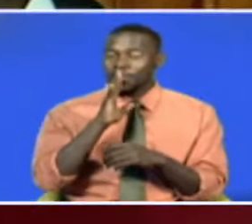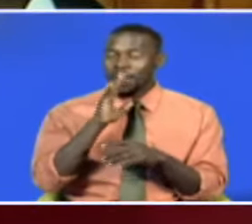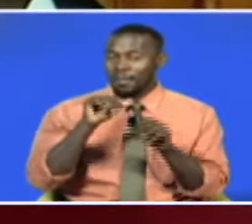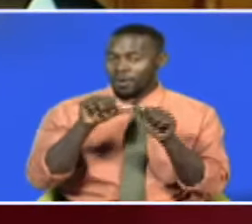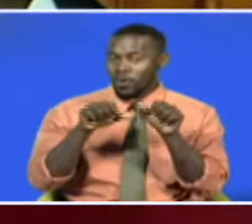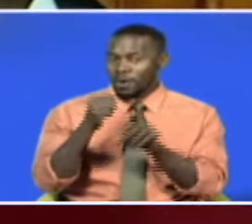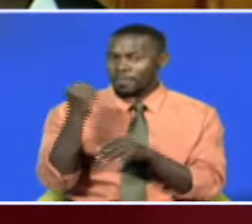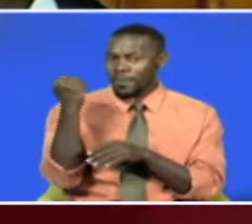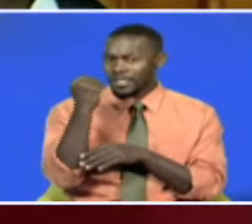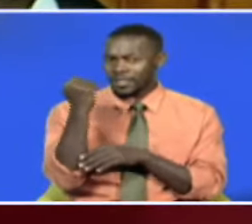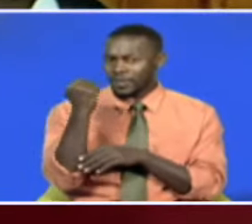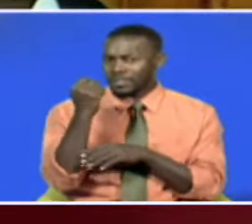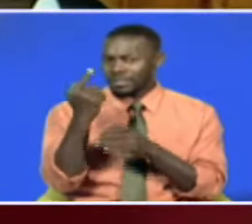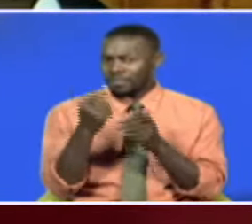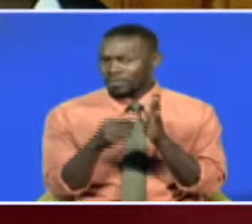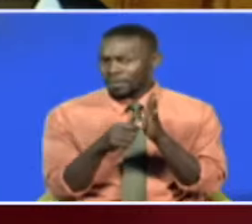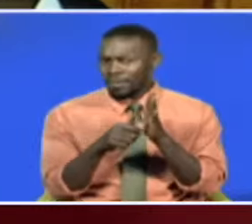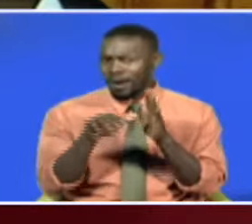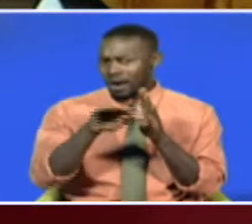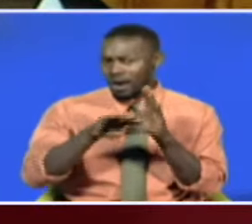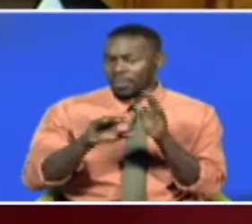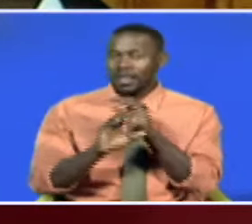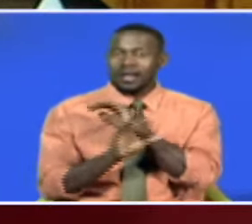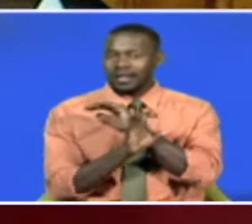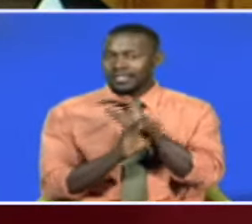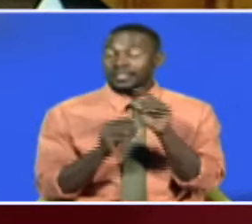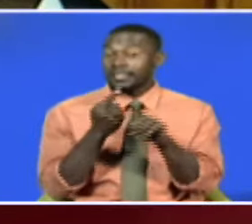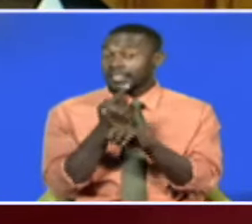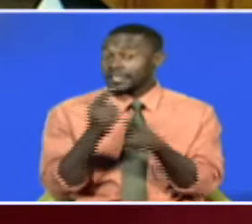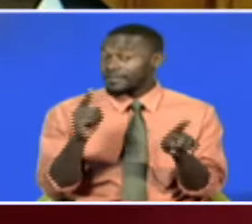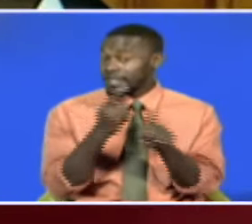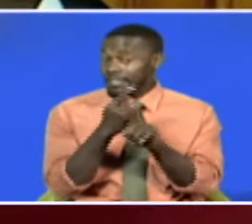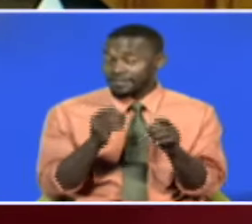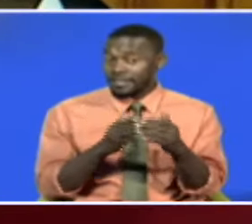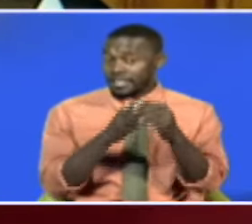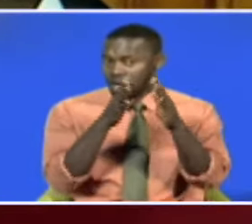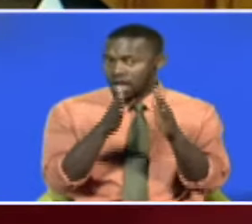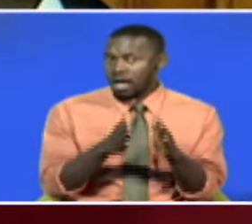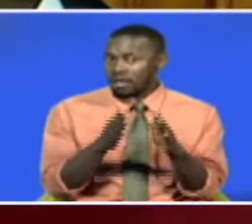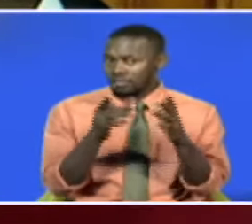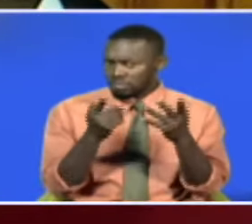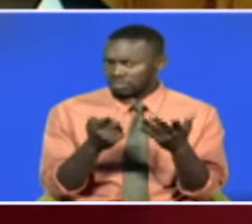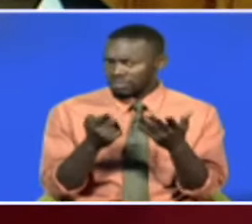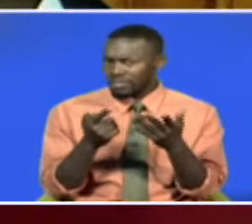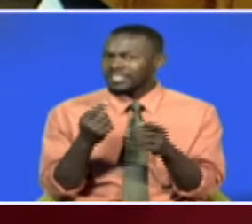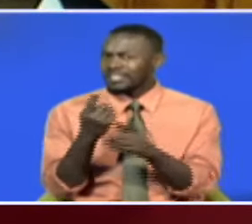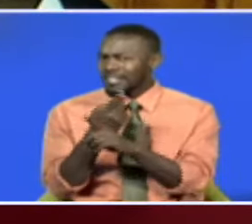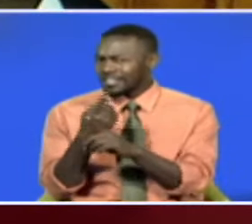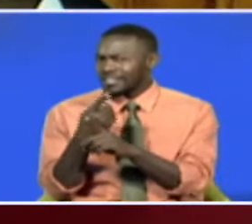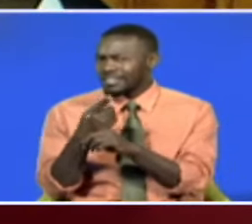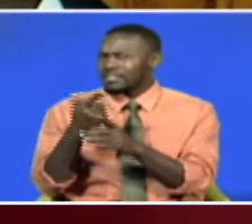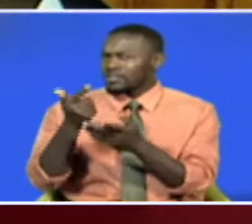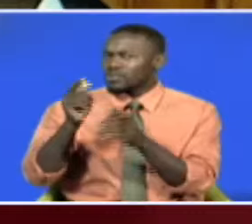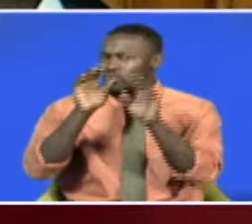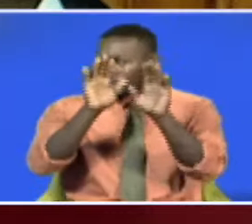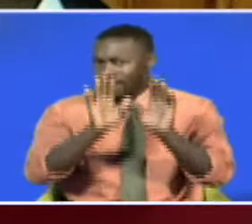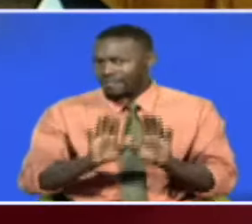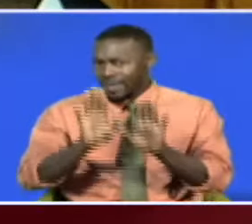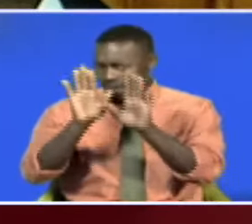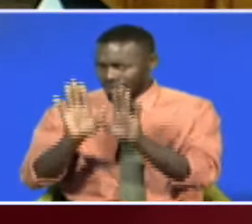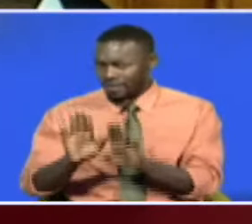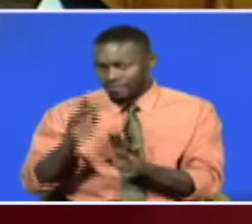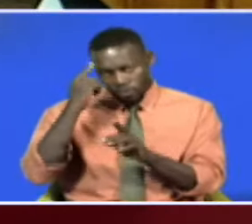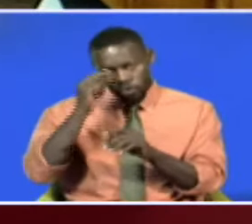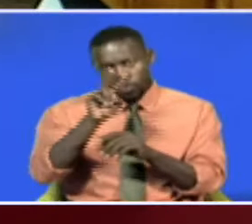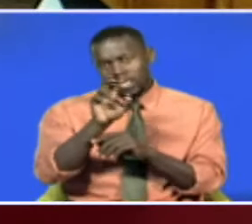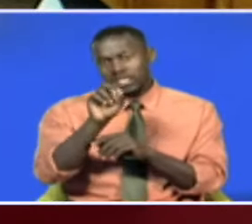political tension in the country, with various leaders positioning themselves ahead of the 2027 election. Speaking